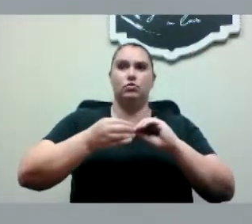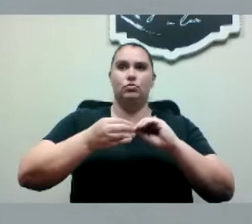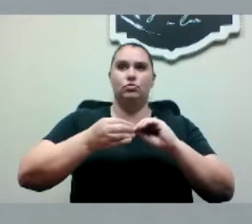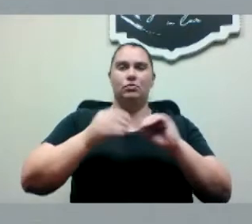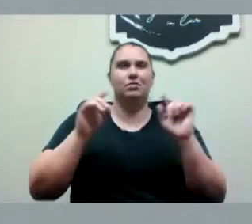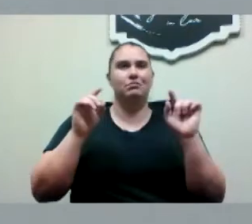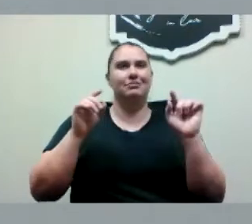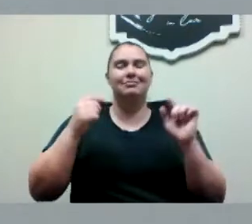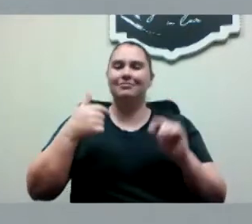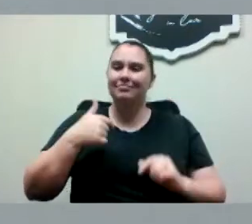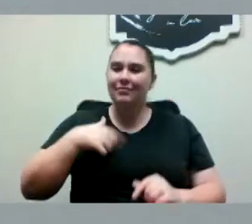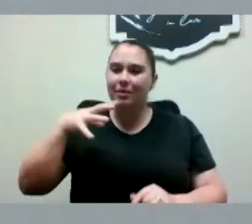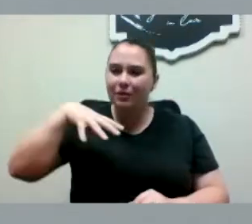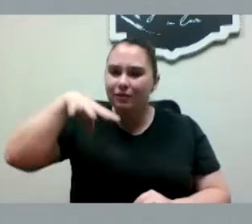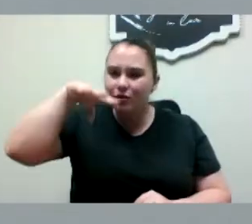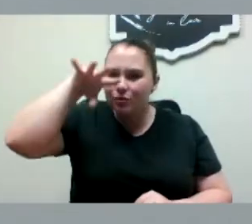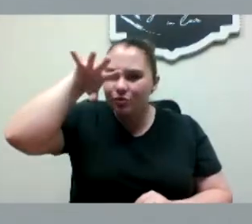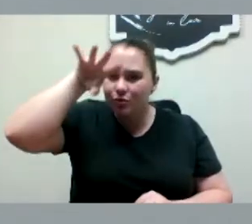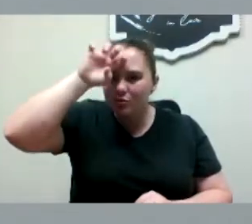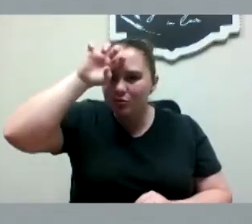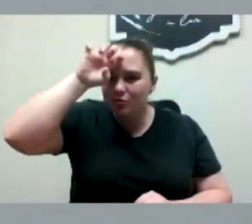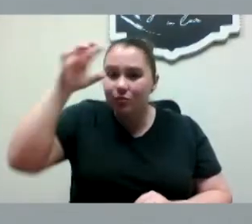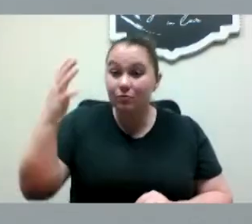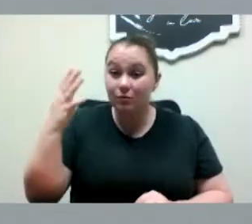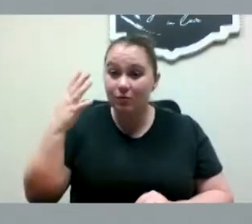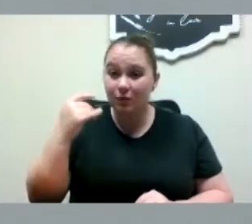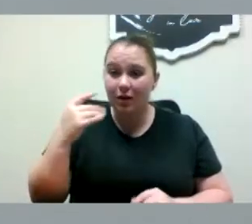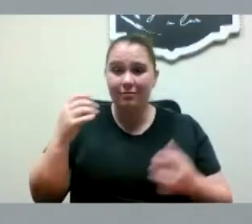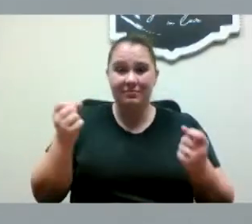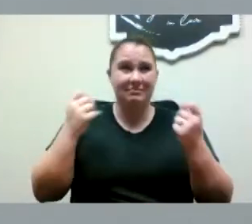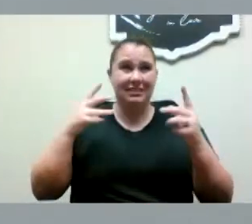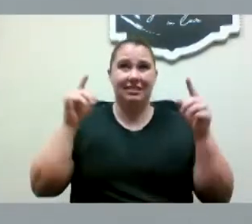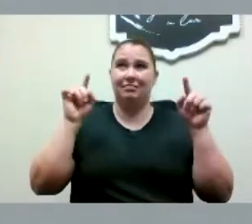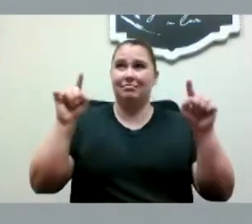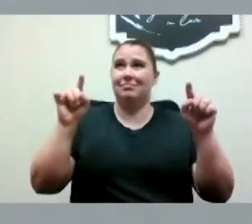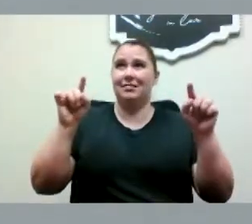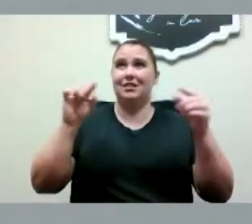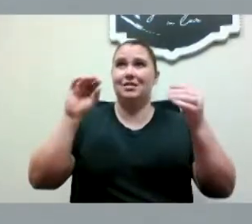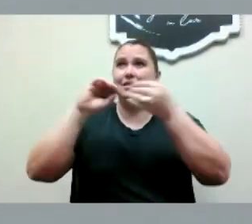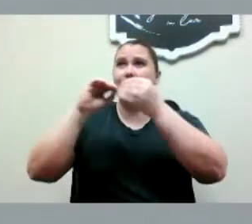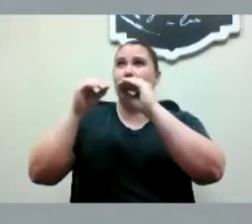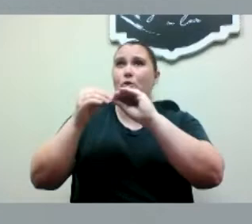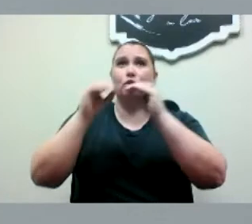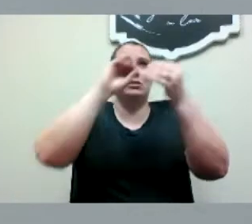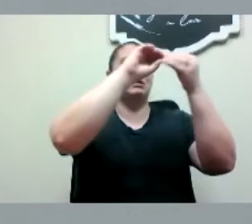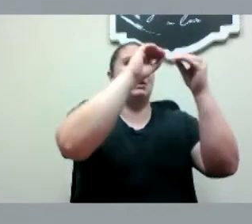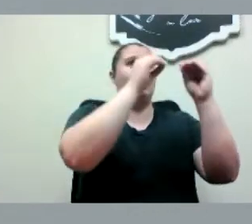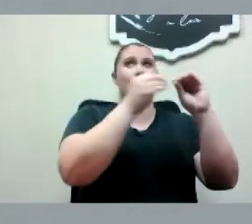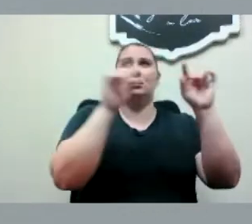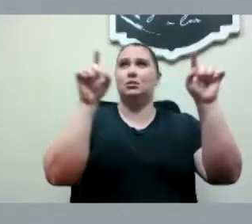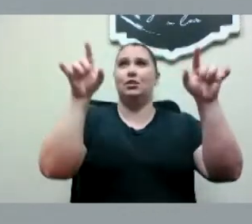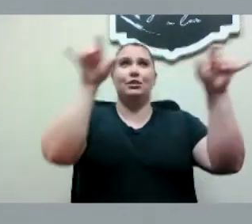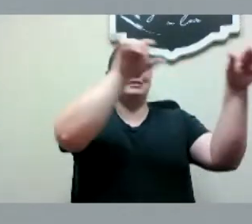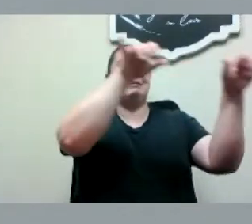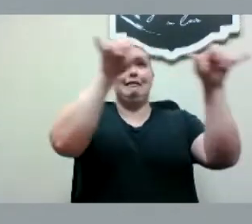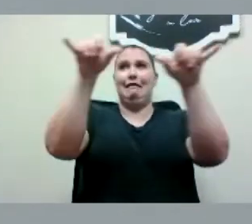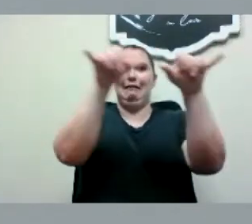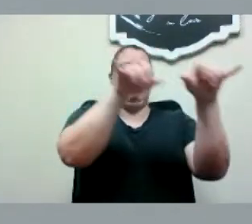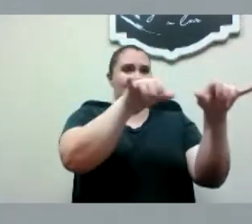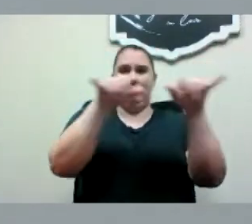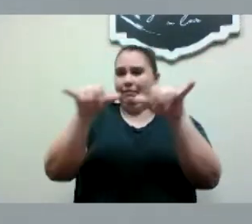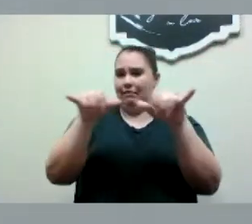it's confusing because there are several of these numbers over here that are exactly the same. That's right, because